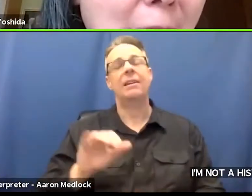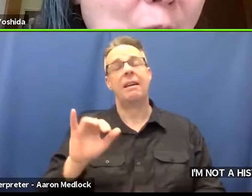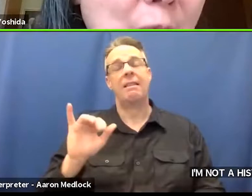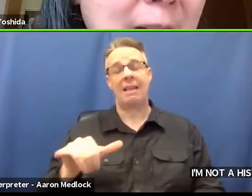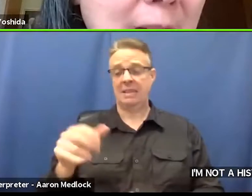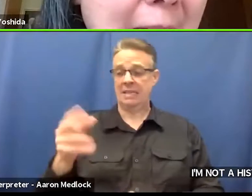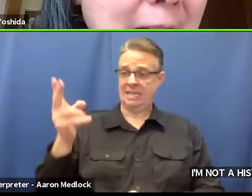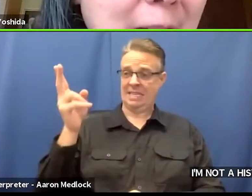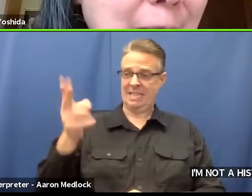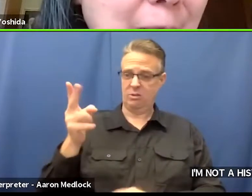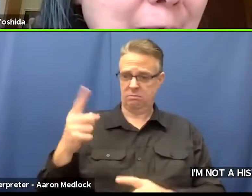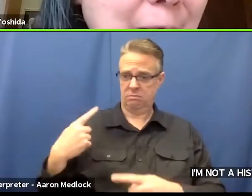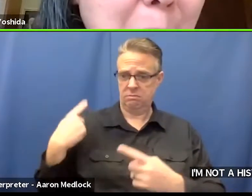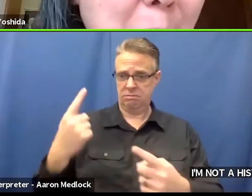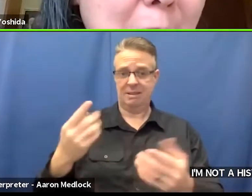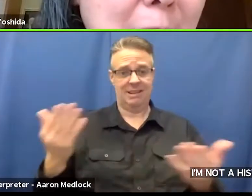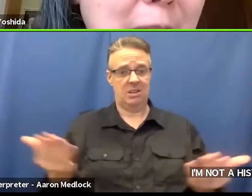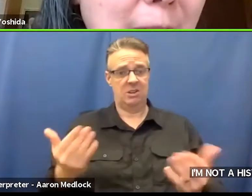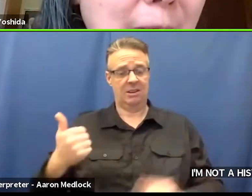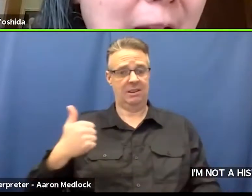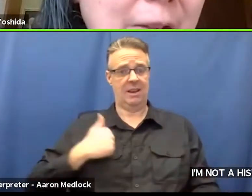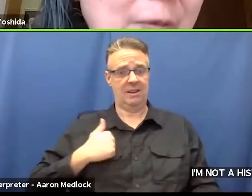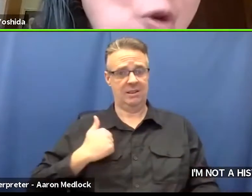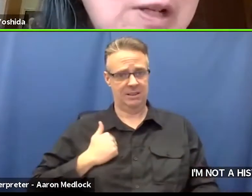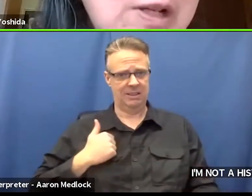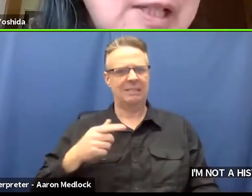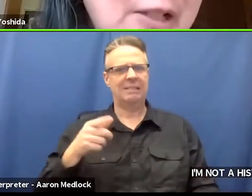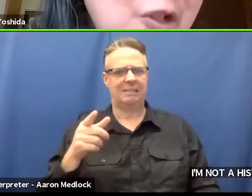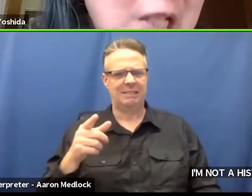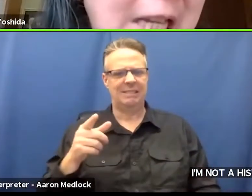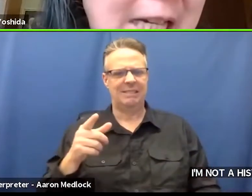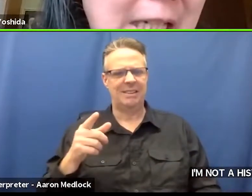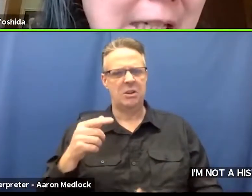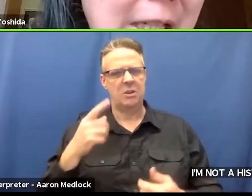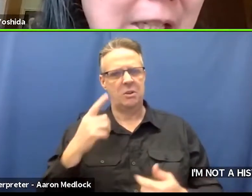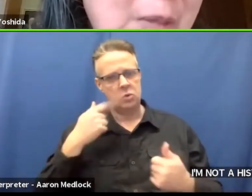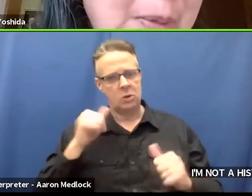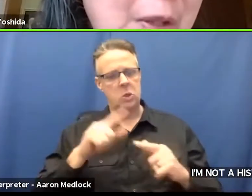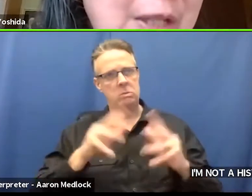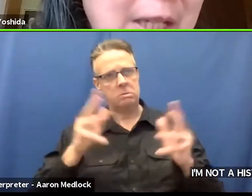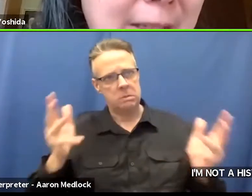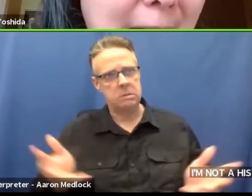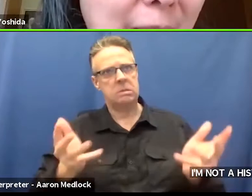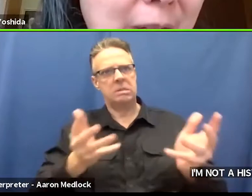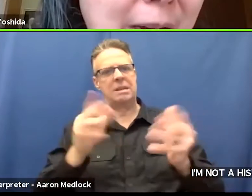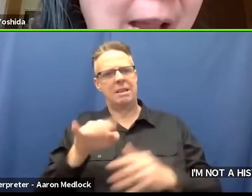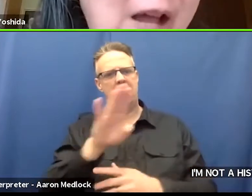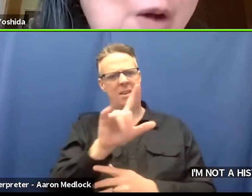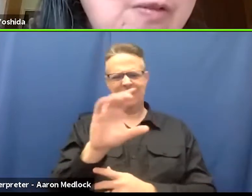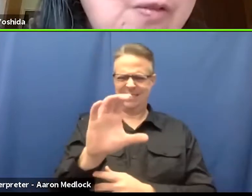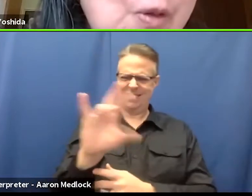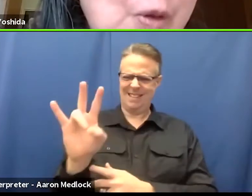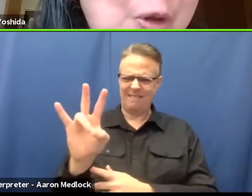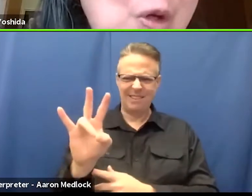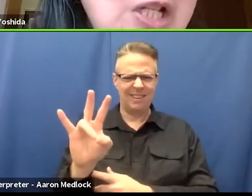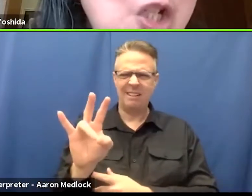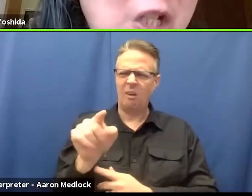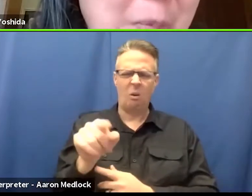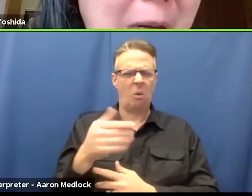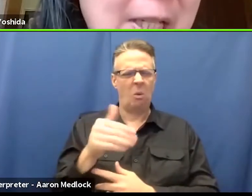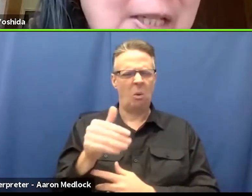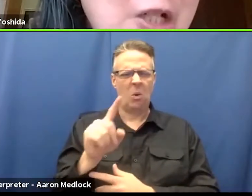and how in Canada, for example, the fact of trying to legislate this Bill C7, how it